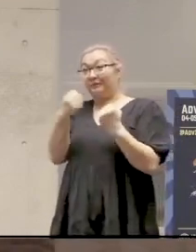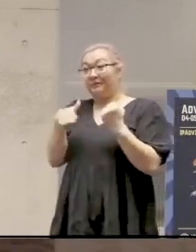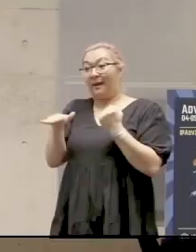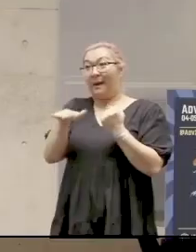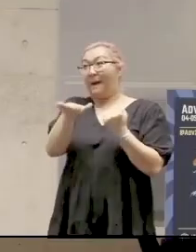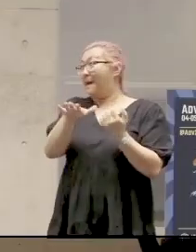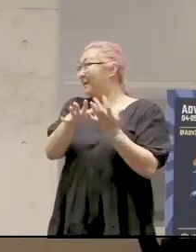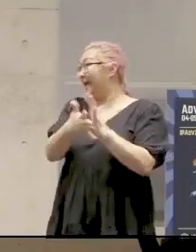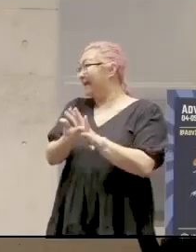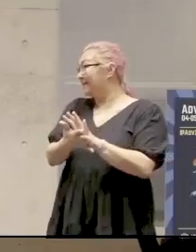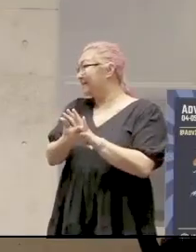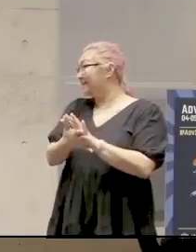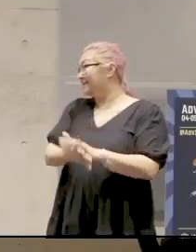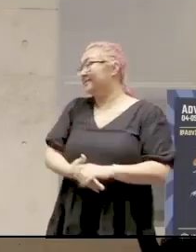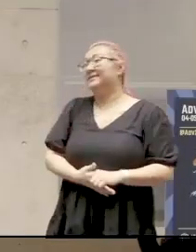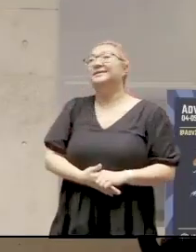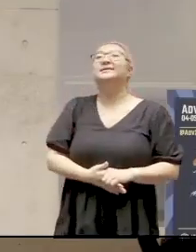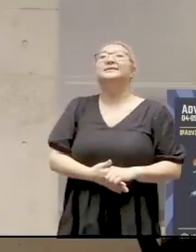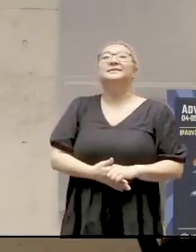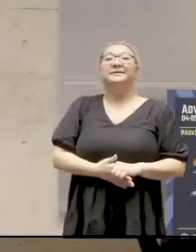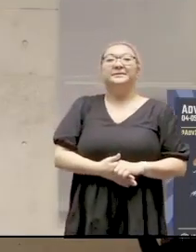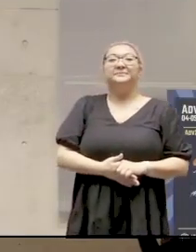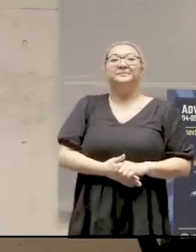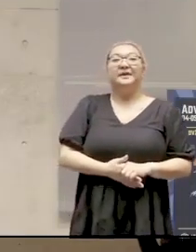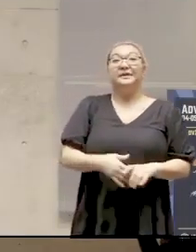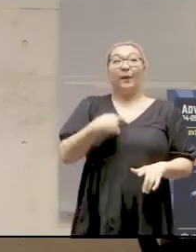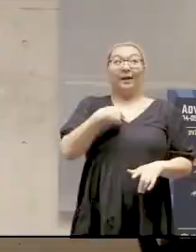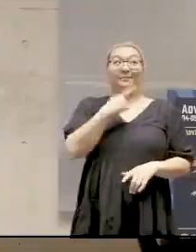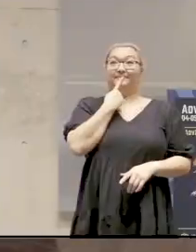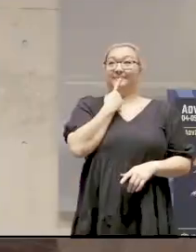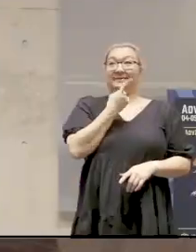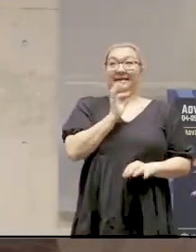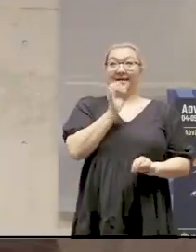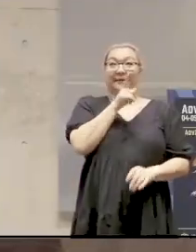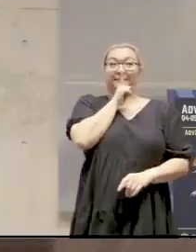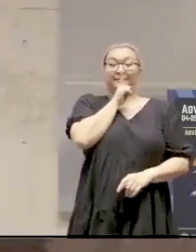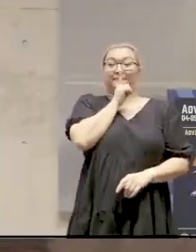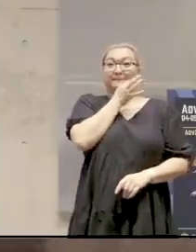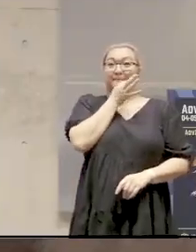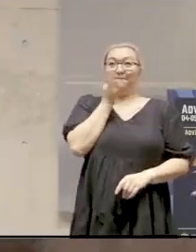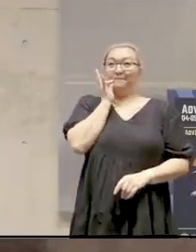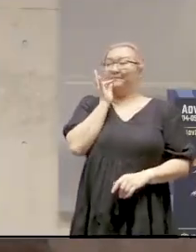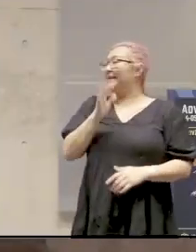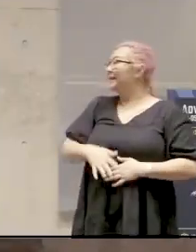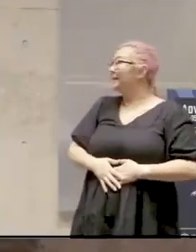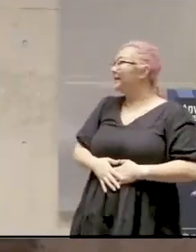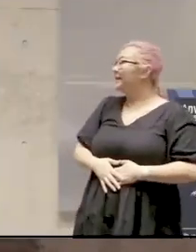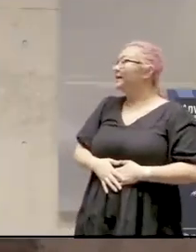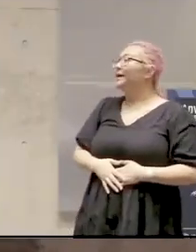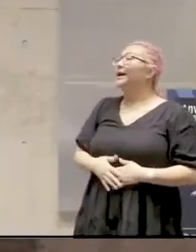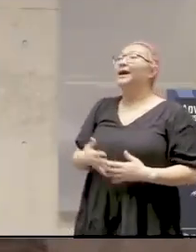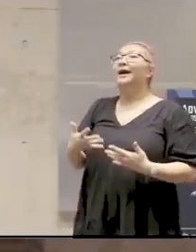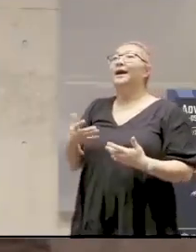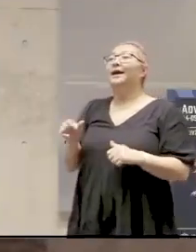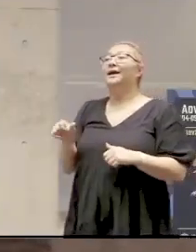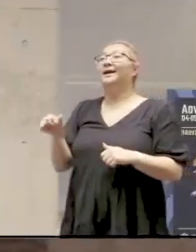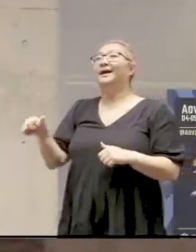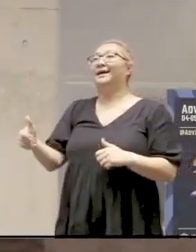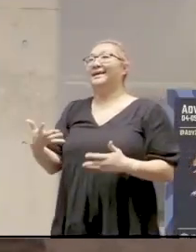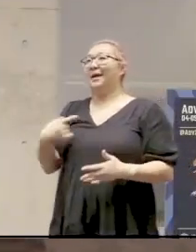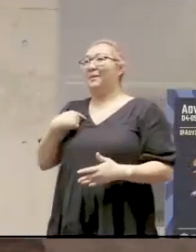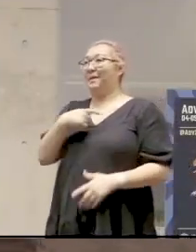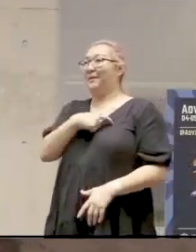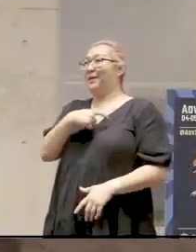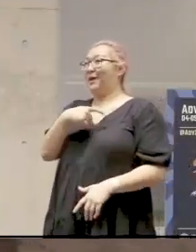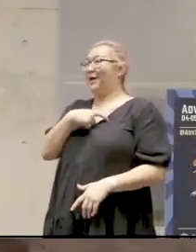I confirm or deny nothing. Now, I'm nervous because the next person I'm going to ask this